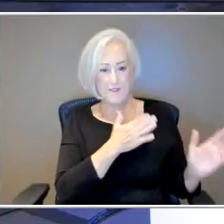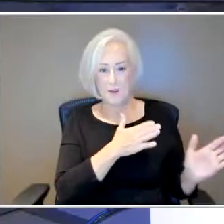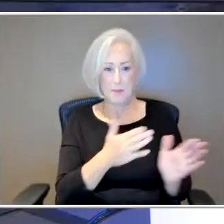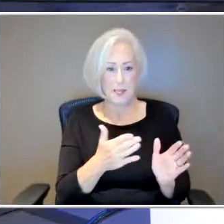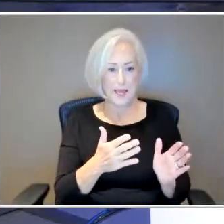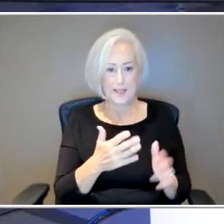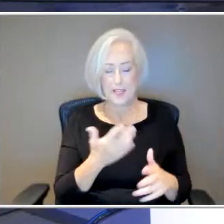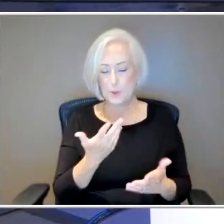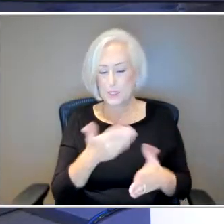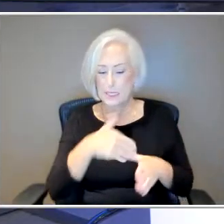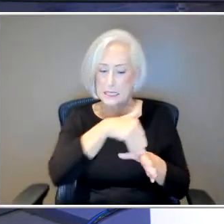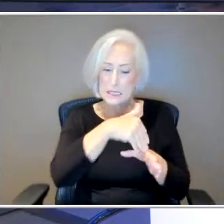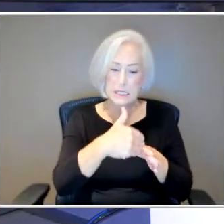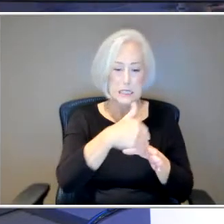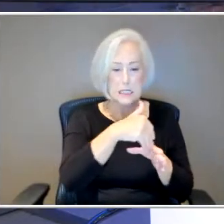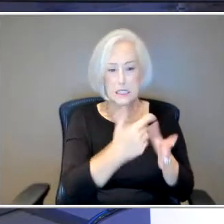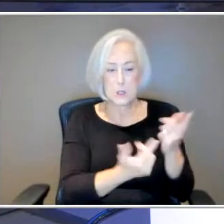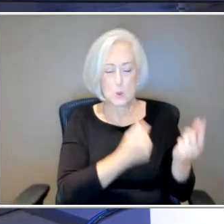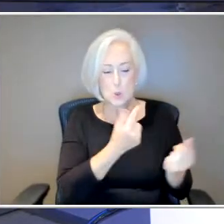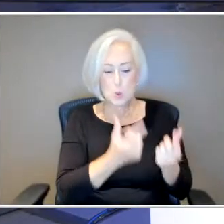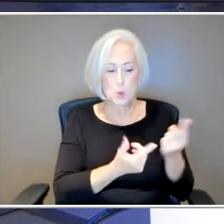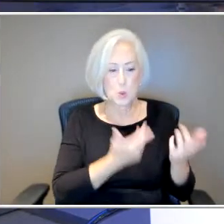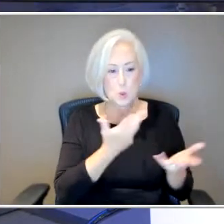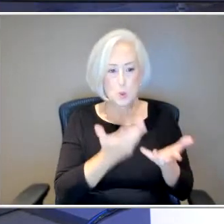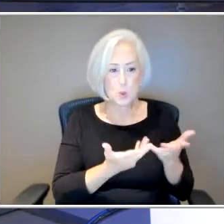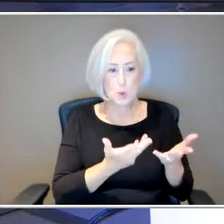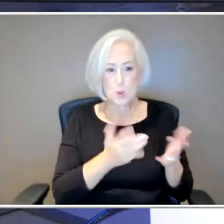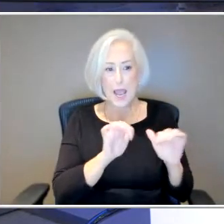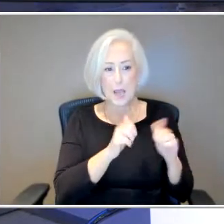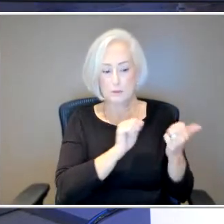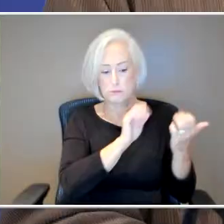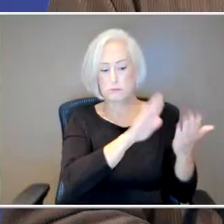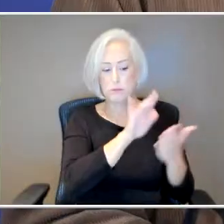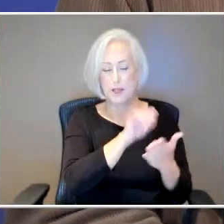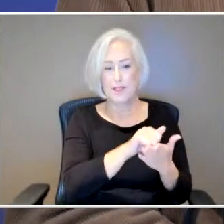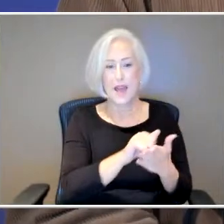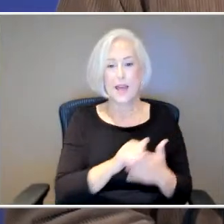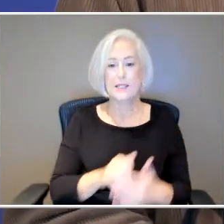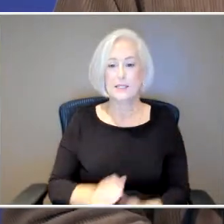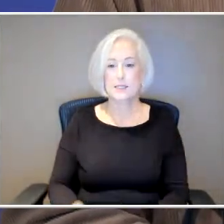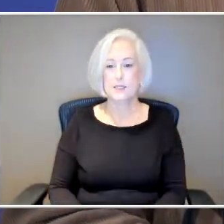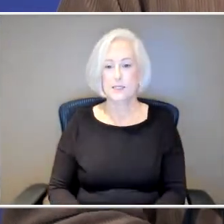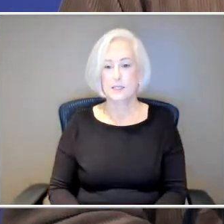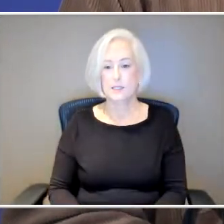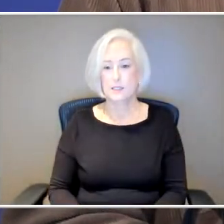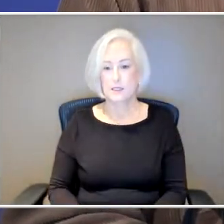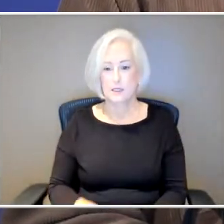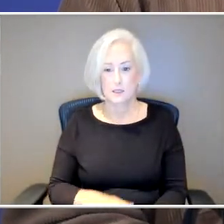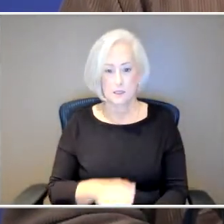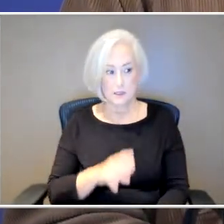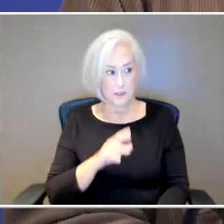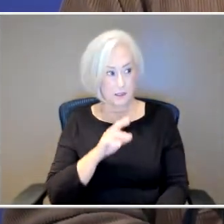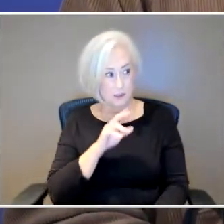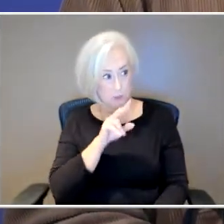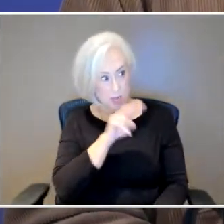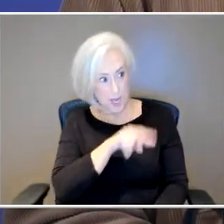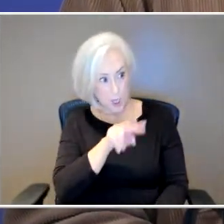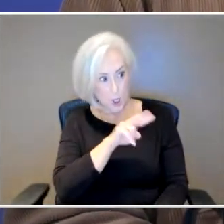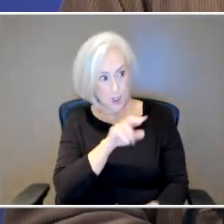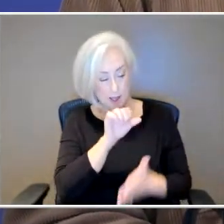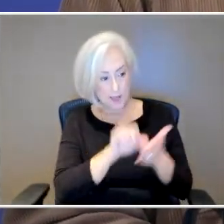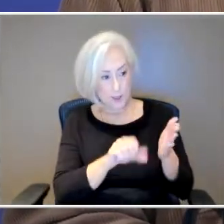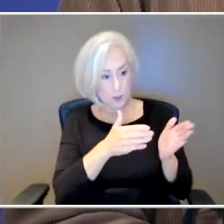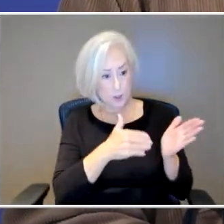And They that's really what she weren't said. sure I kept how to looking attack it. at the surgeon, and I'm like, I'm trying to read the room, and I'm trying